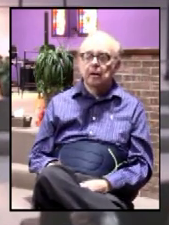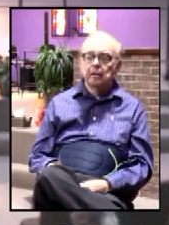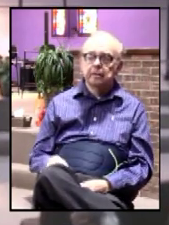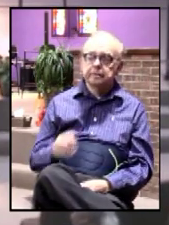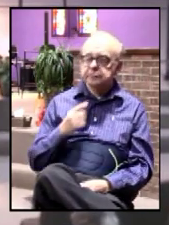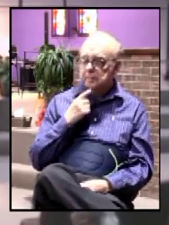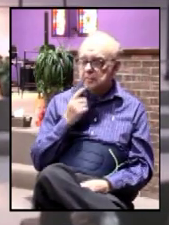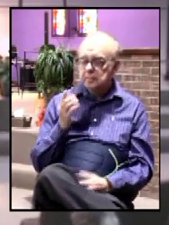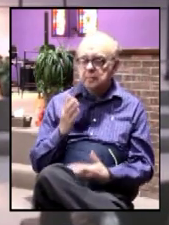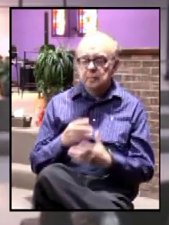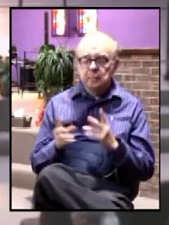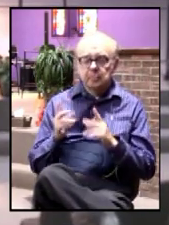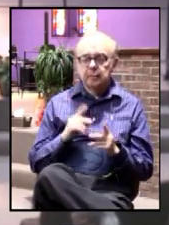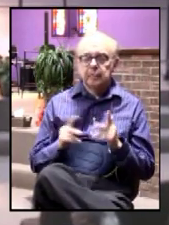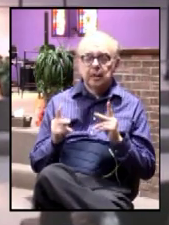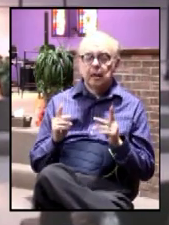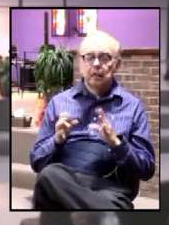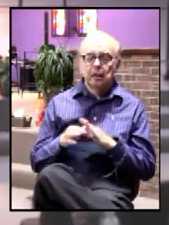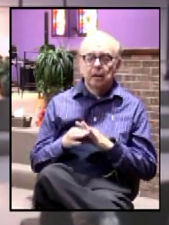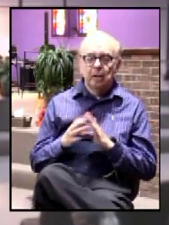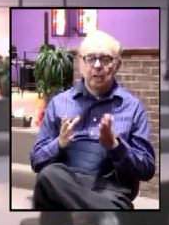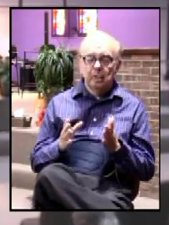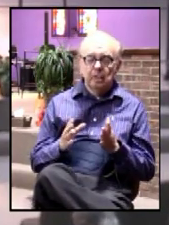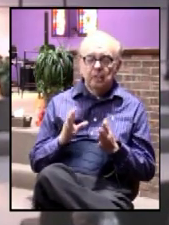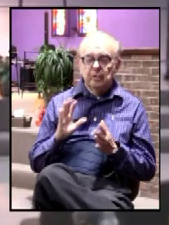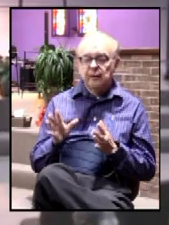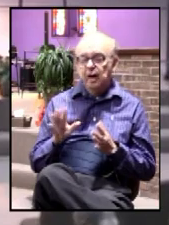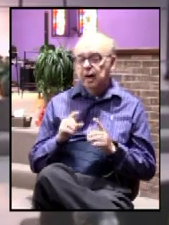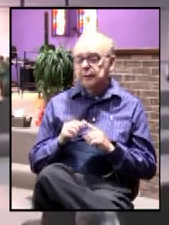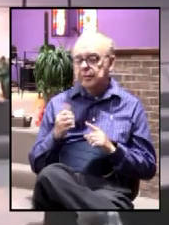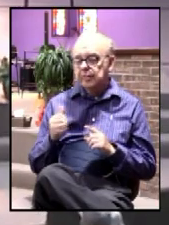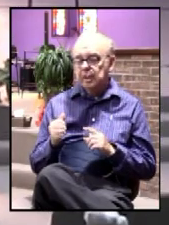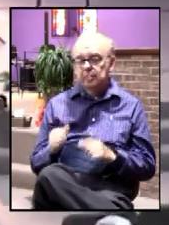I would venture to say that some of you have only been connected about 5 or 10.